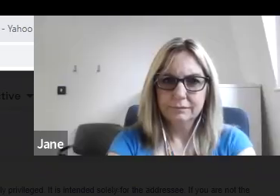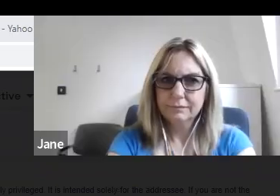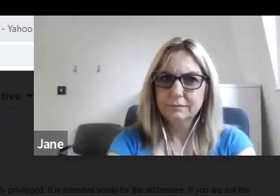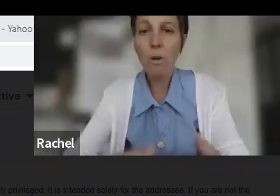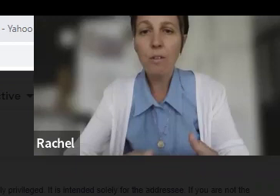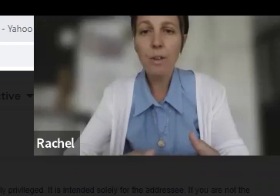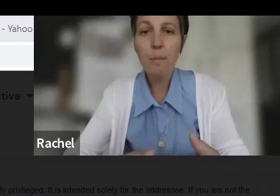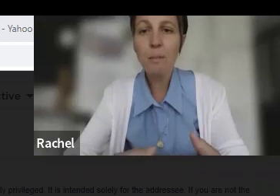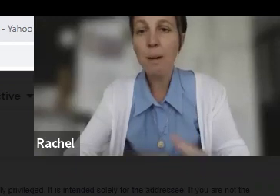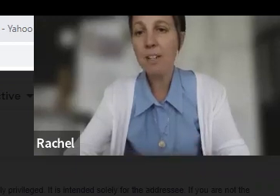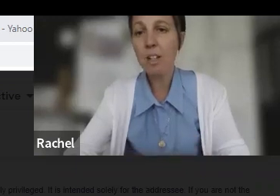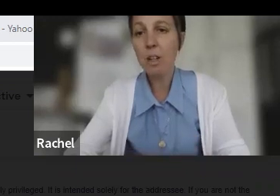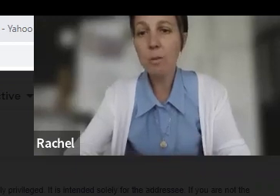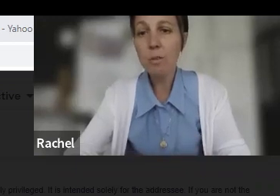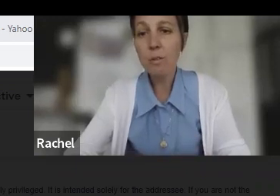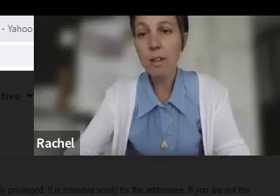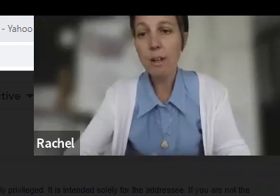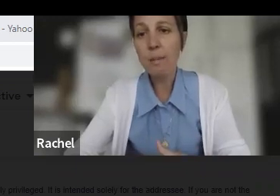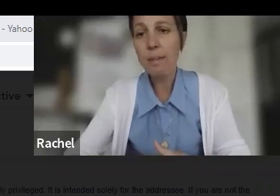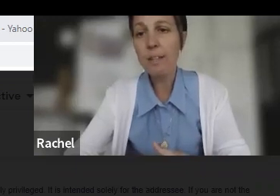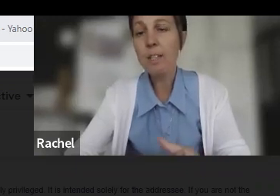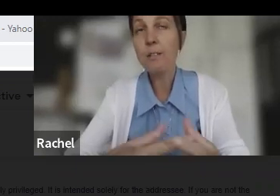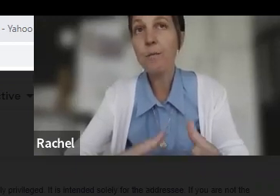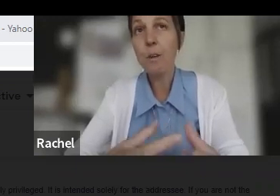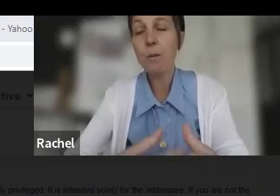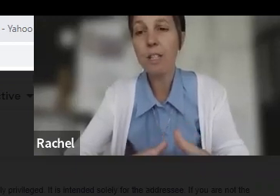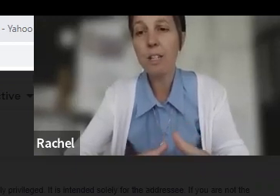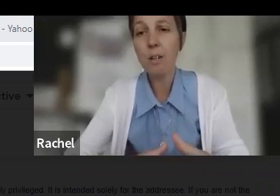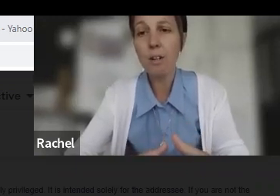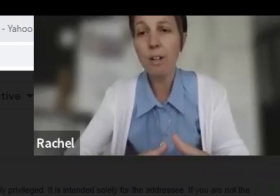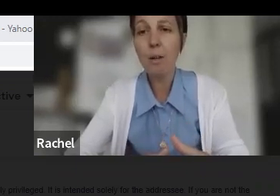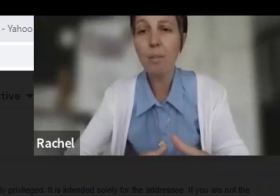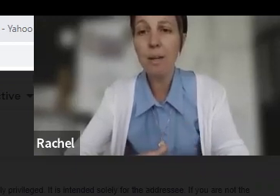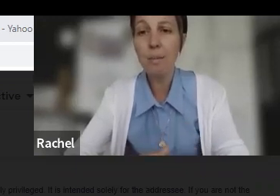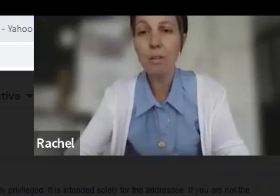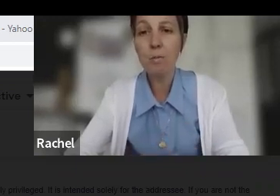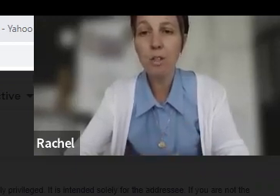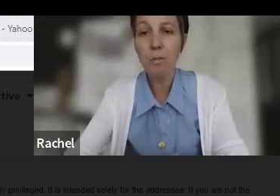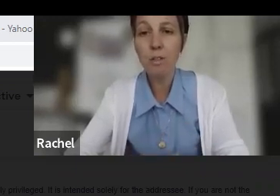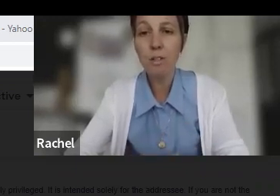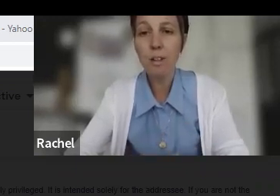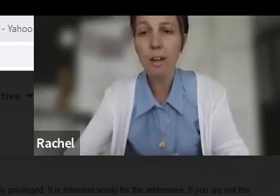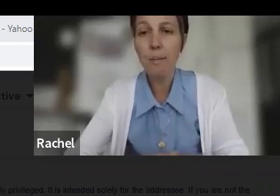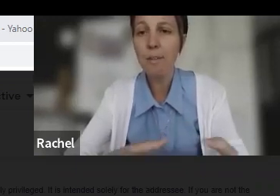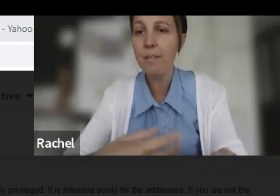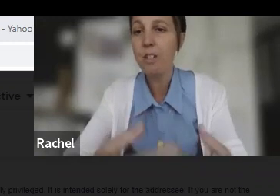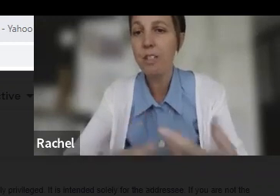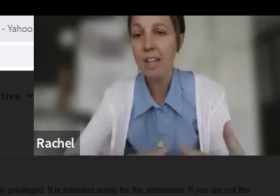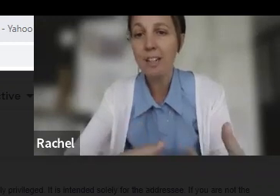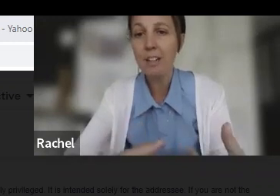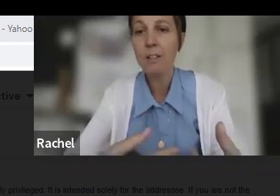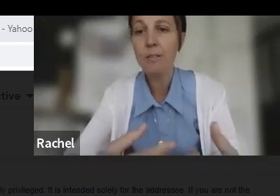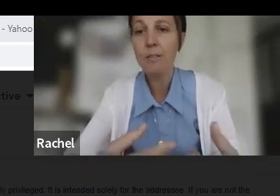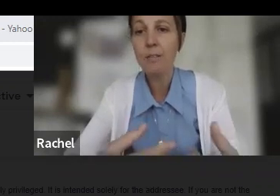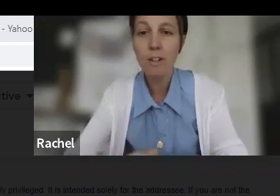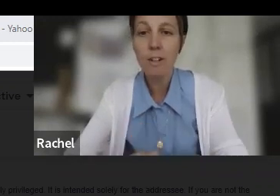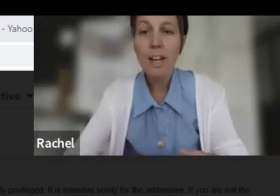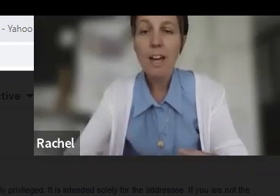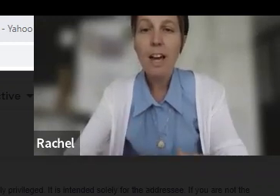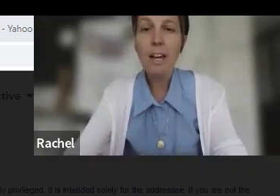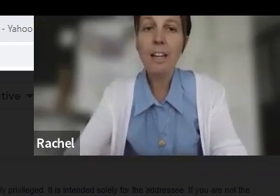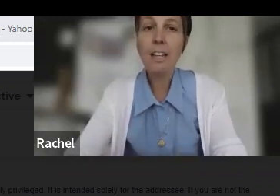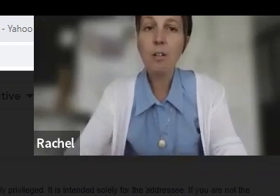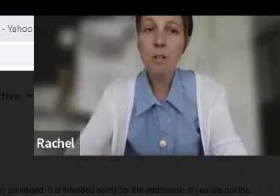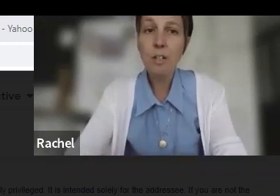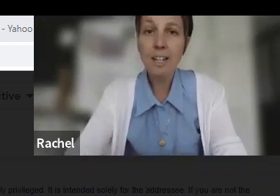4 different BPIs. One of them is managing low mood. This is focusing on helping people to reduce the vicious cycle